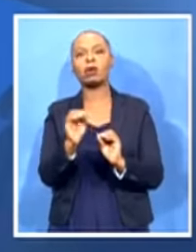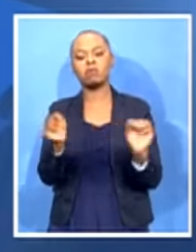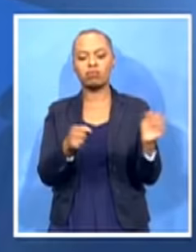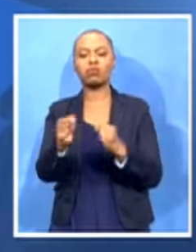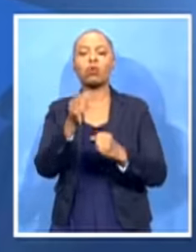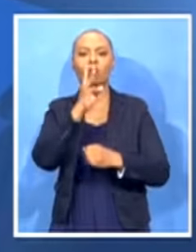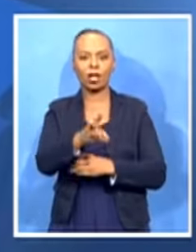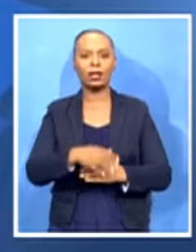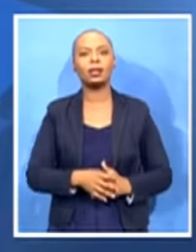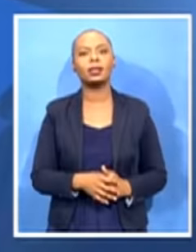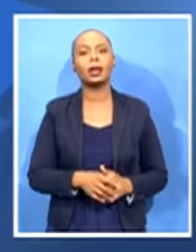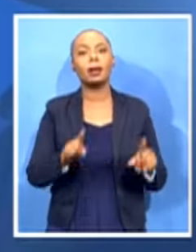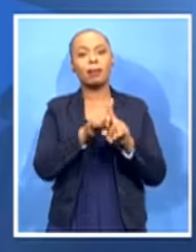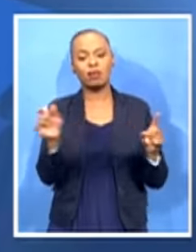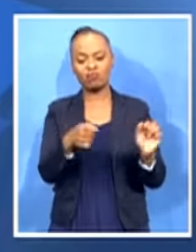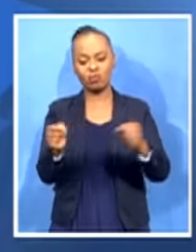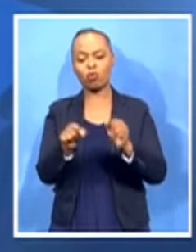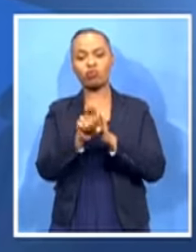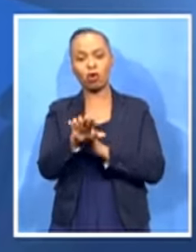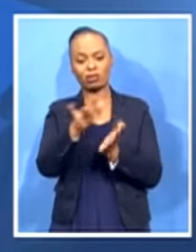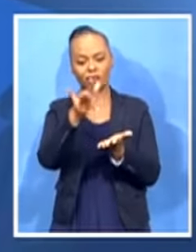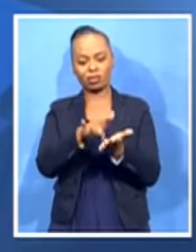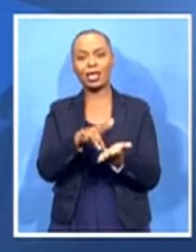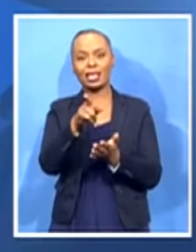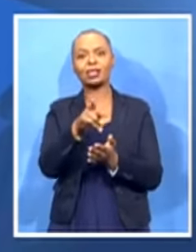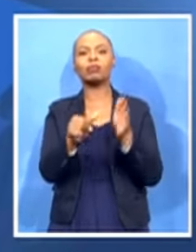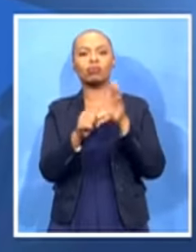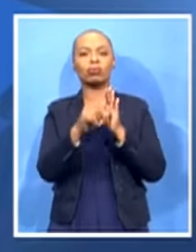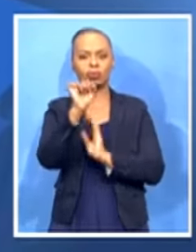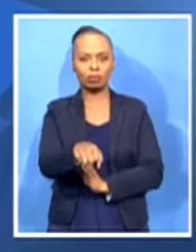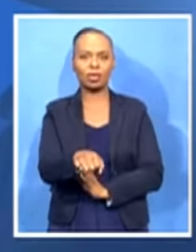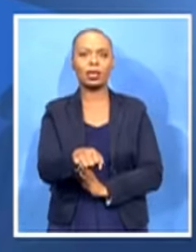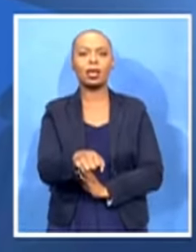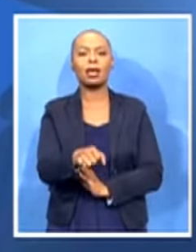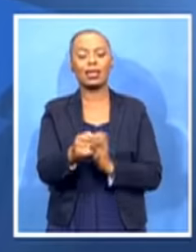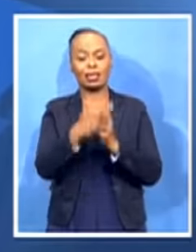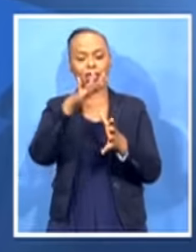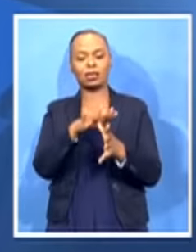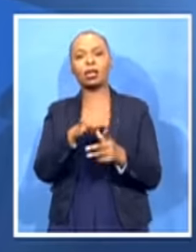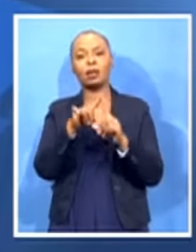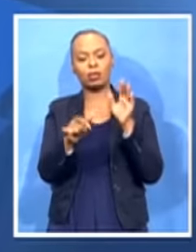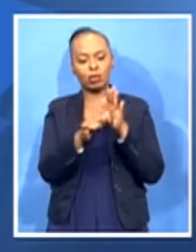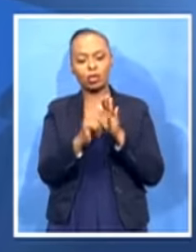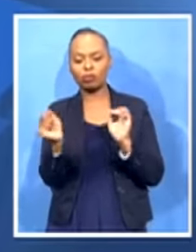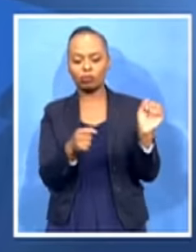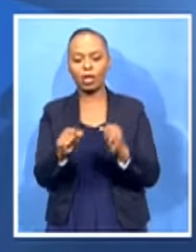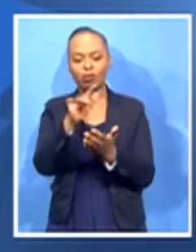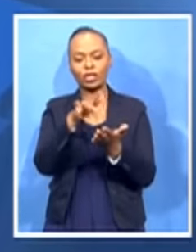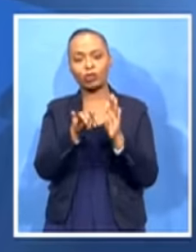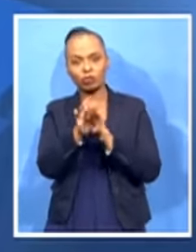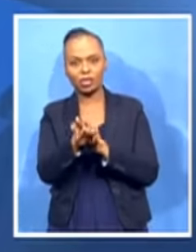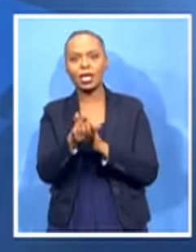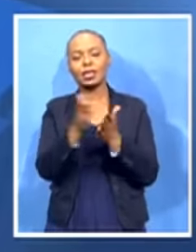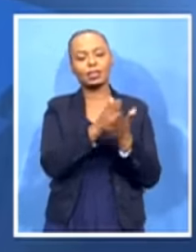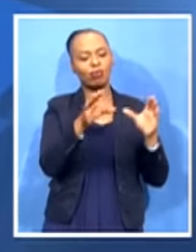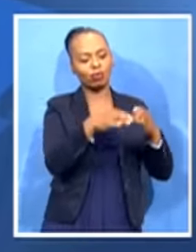vacancies is critical. The important thing also is filling vacancies in certain sectors and certain specialties.